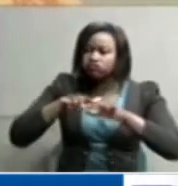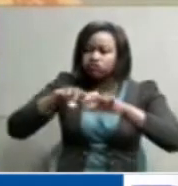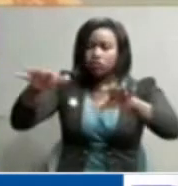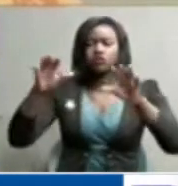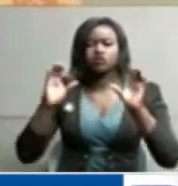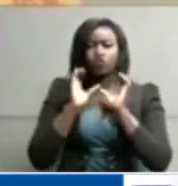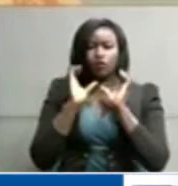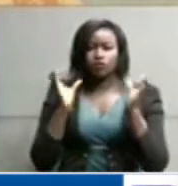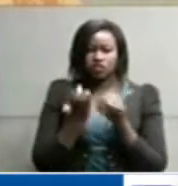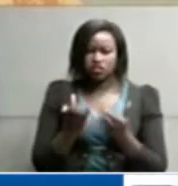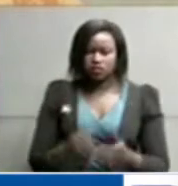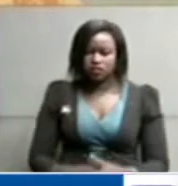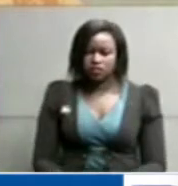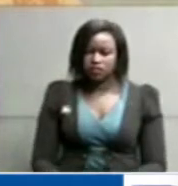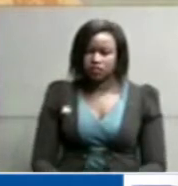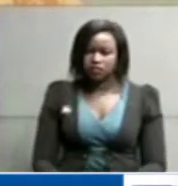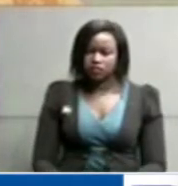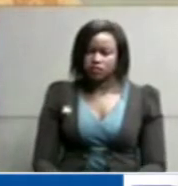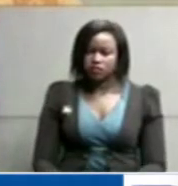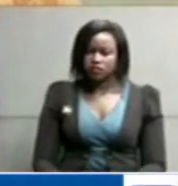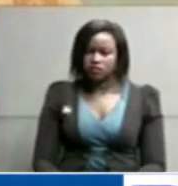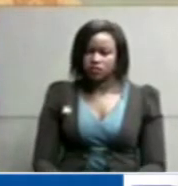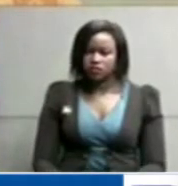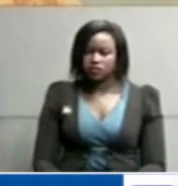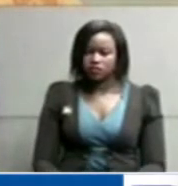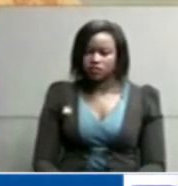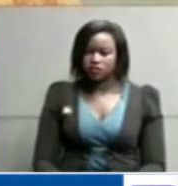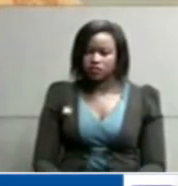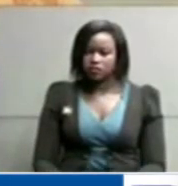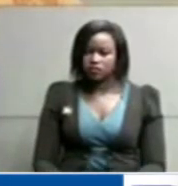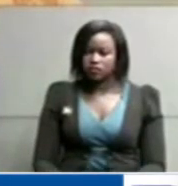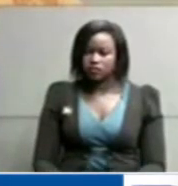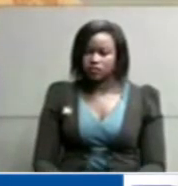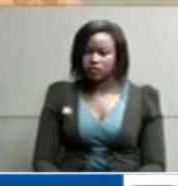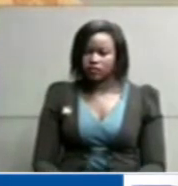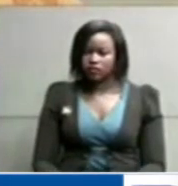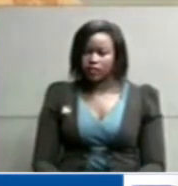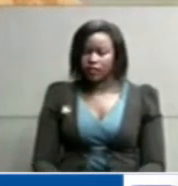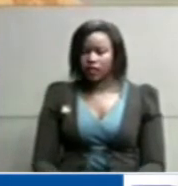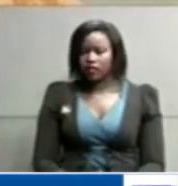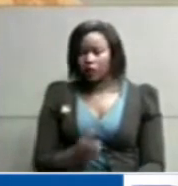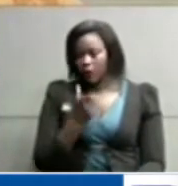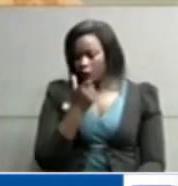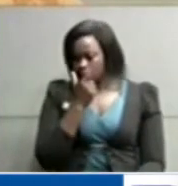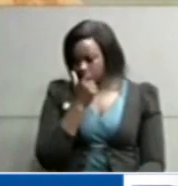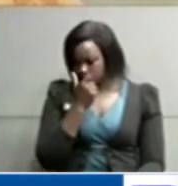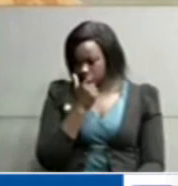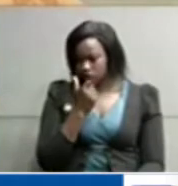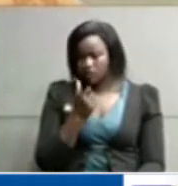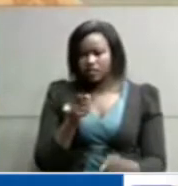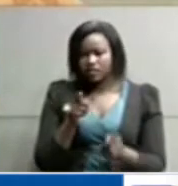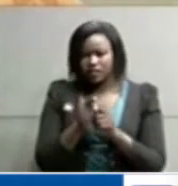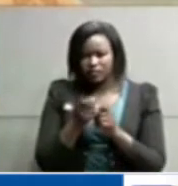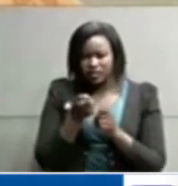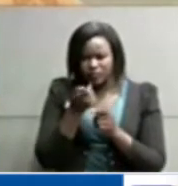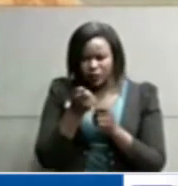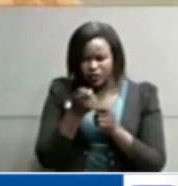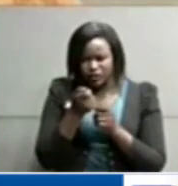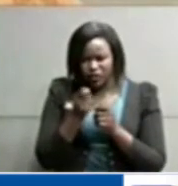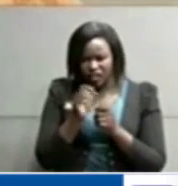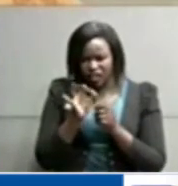but shedding how? By blowing her nose? Blowing the nose, but even small droplets